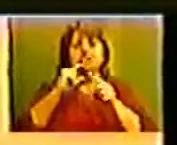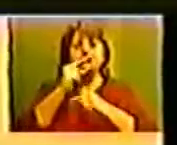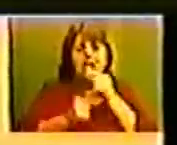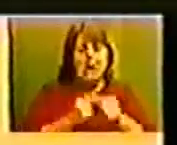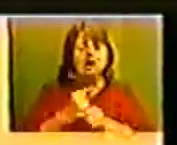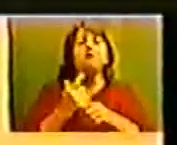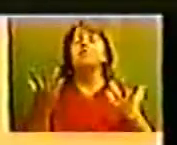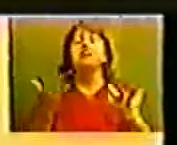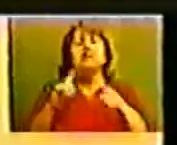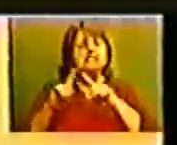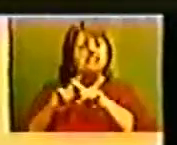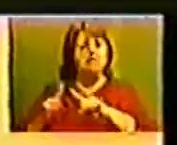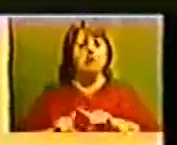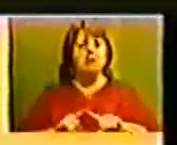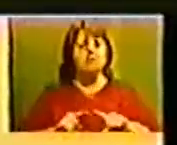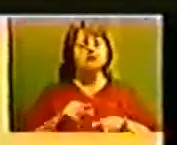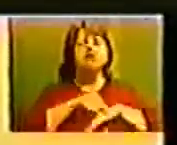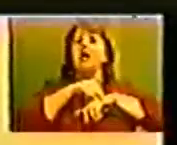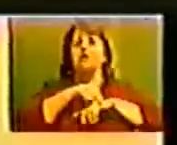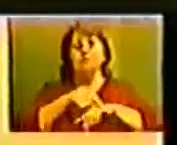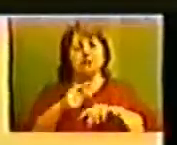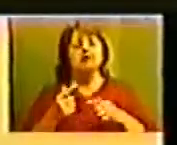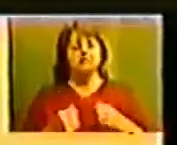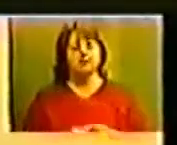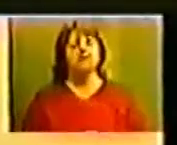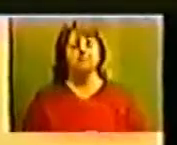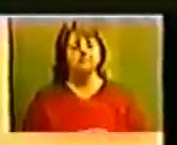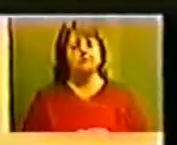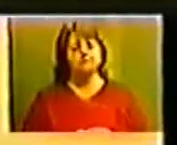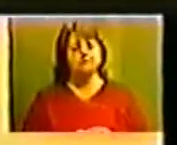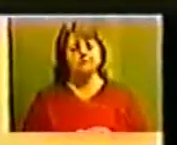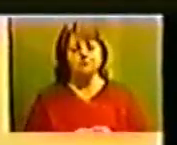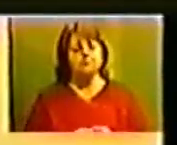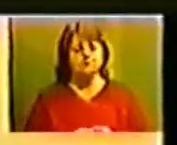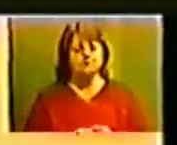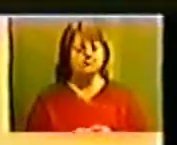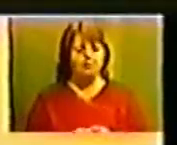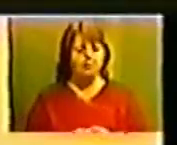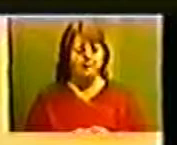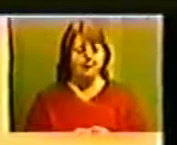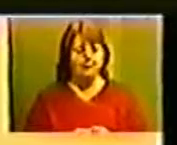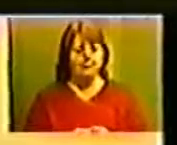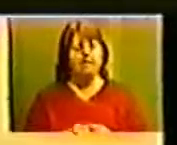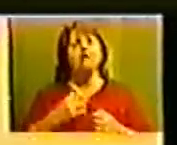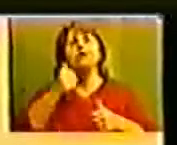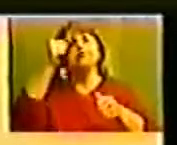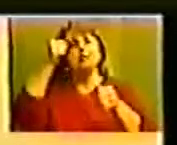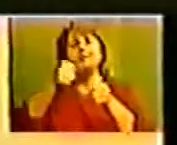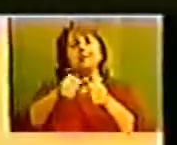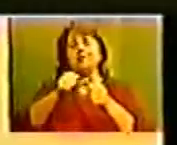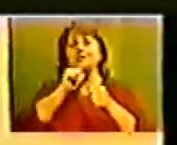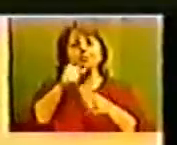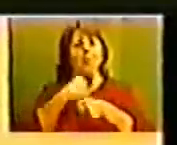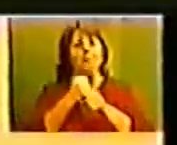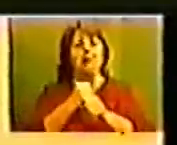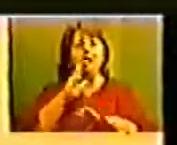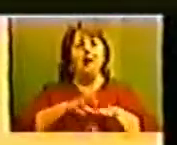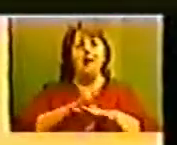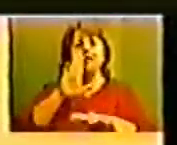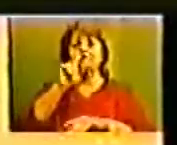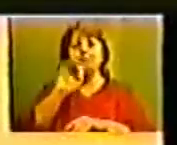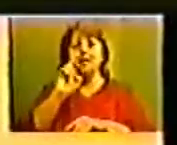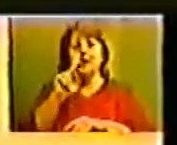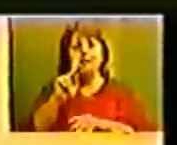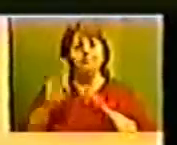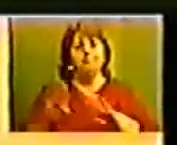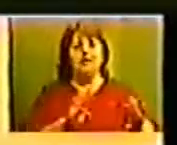geography, depending on what you have the students plan. Please remember not to make on-task behavior